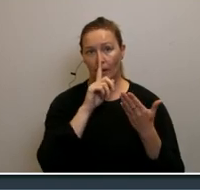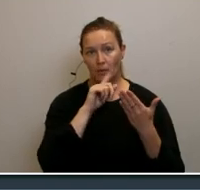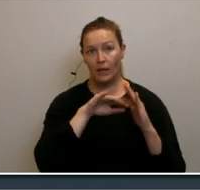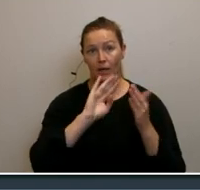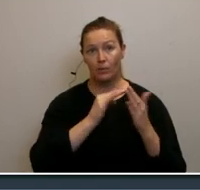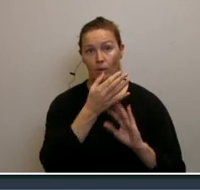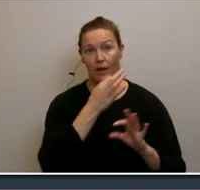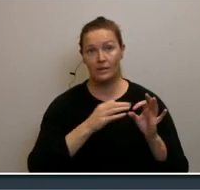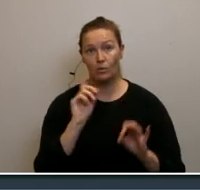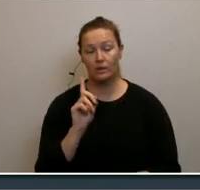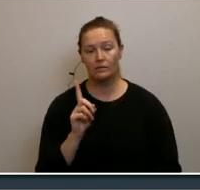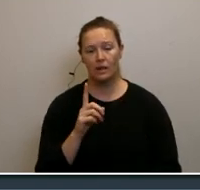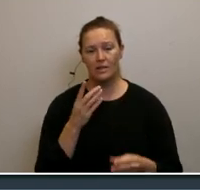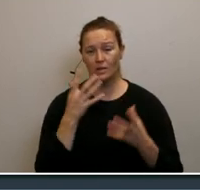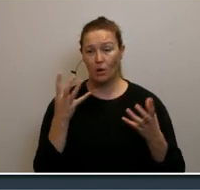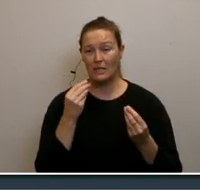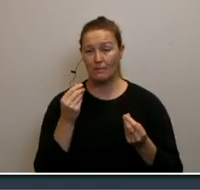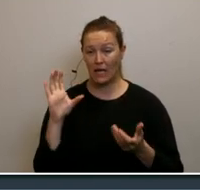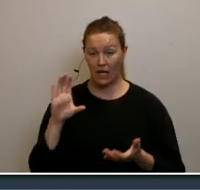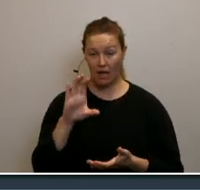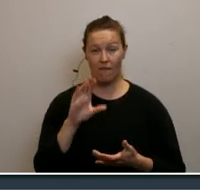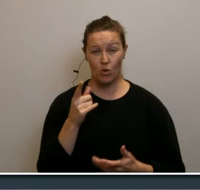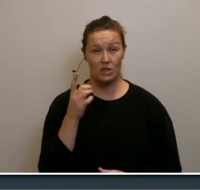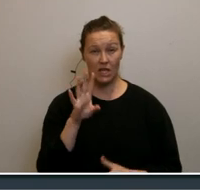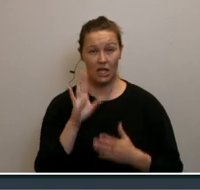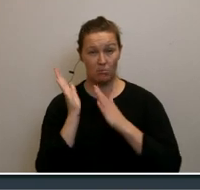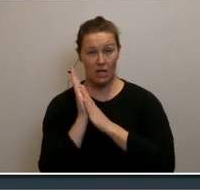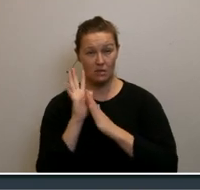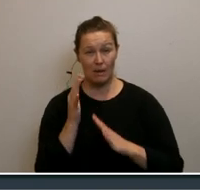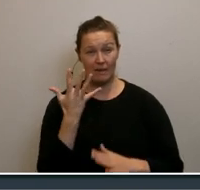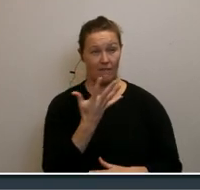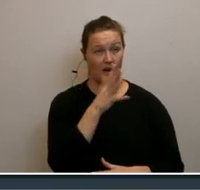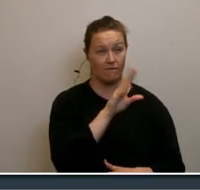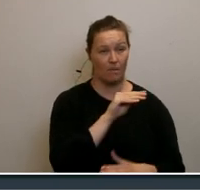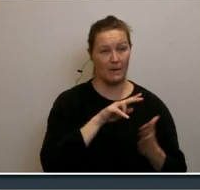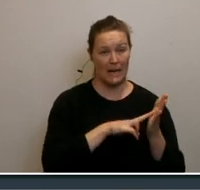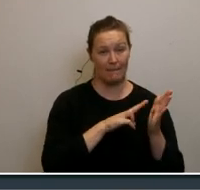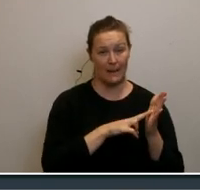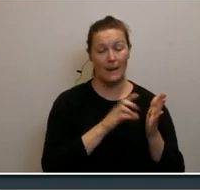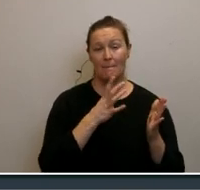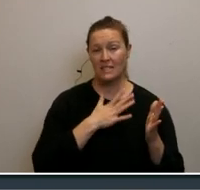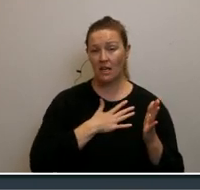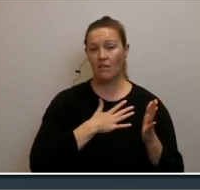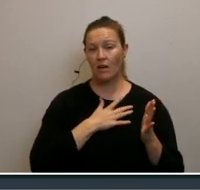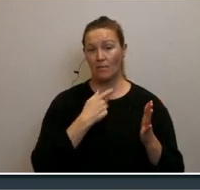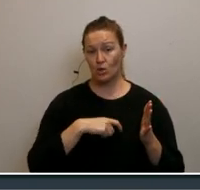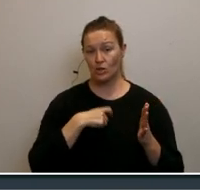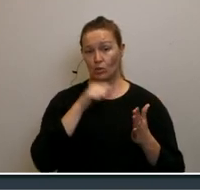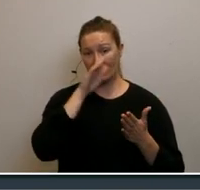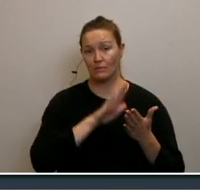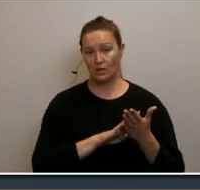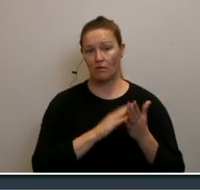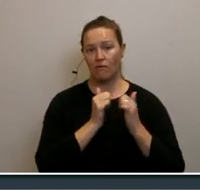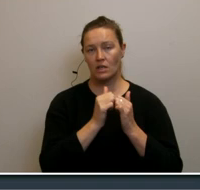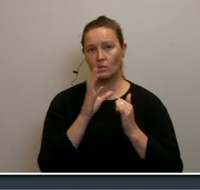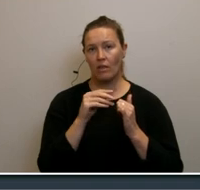is, all this money for 10 beds, maybe 5 of them from Napier, I must say that I've had personal experience